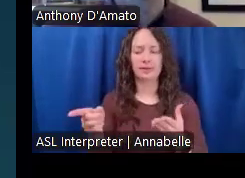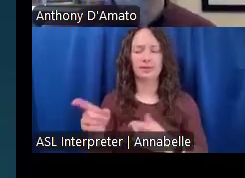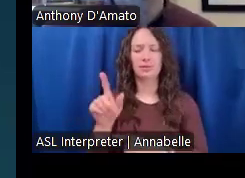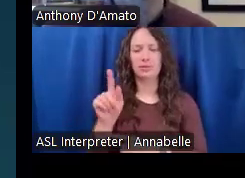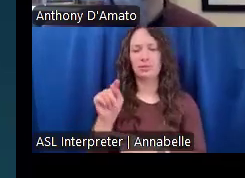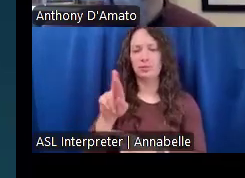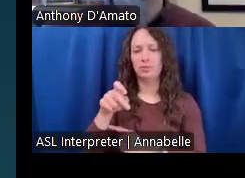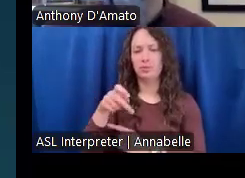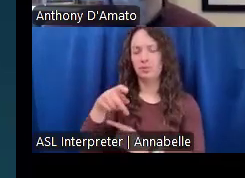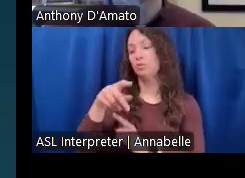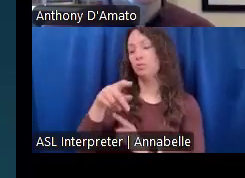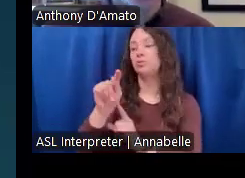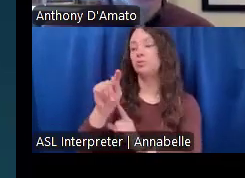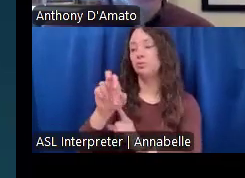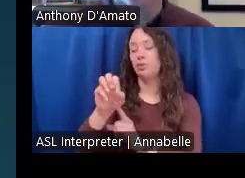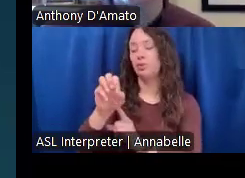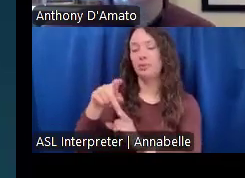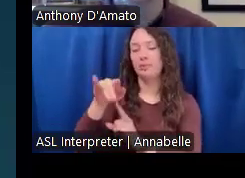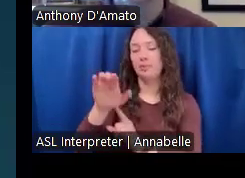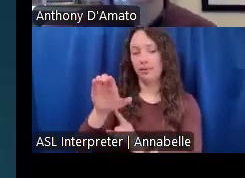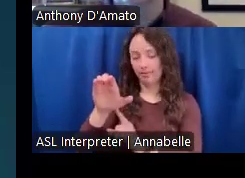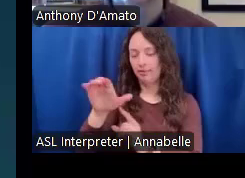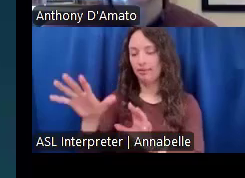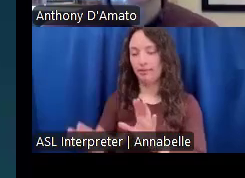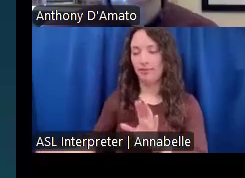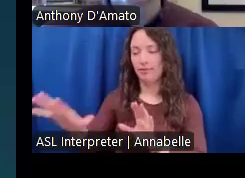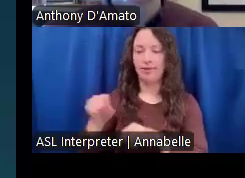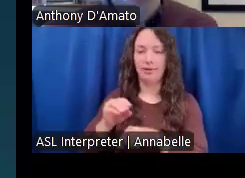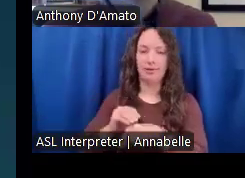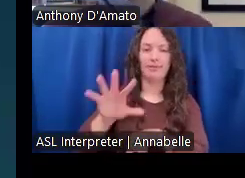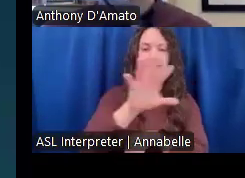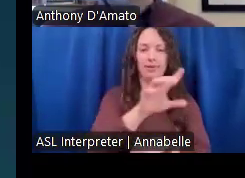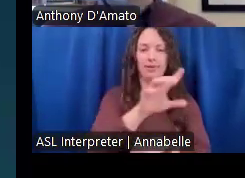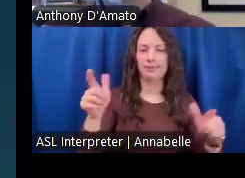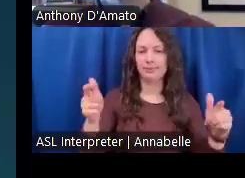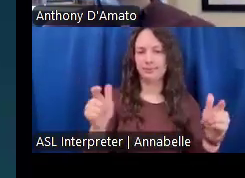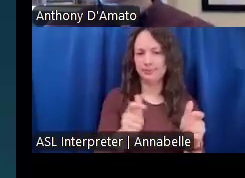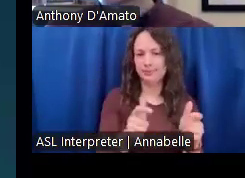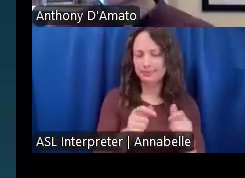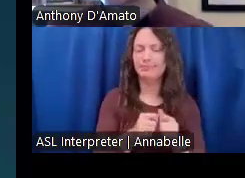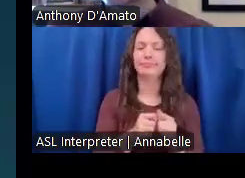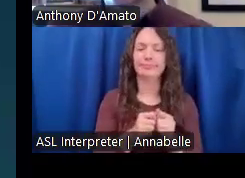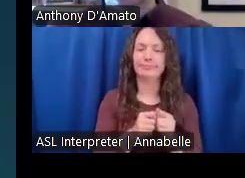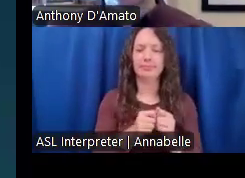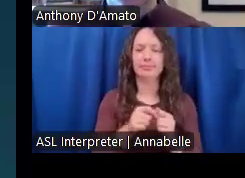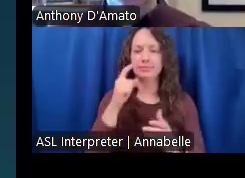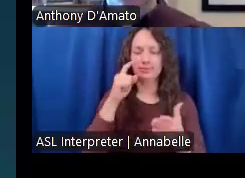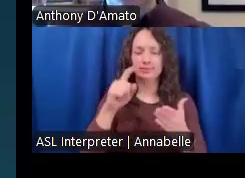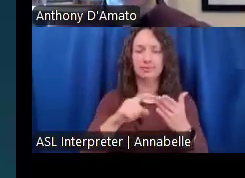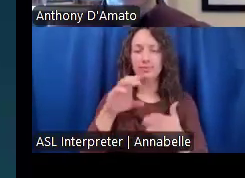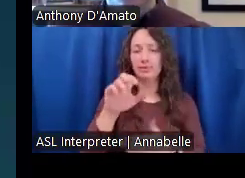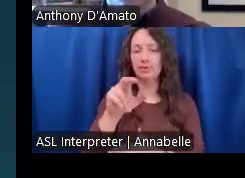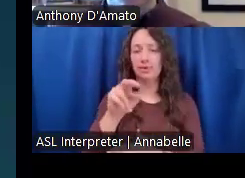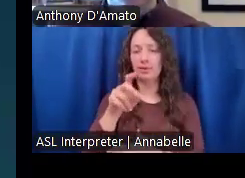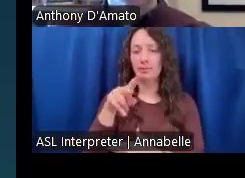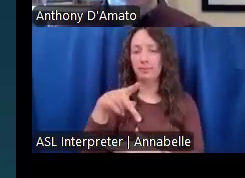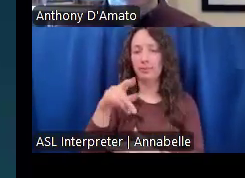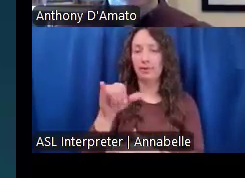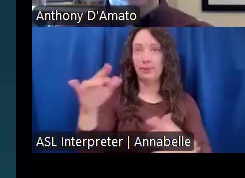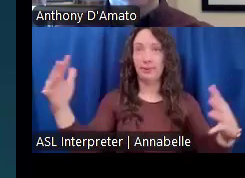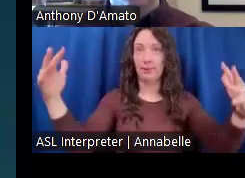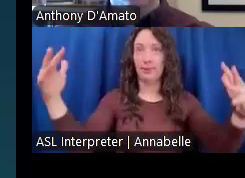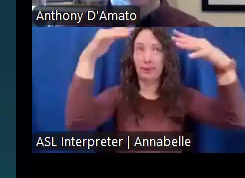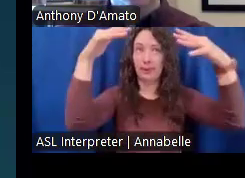population declines. But we also noticed when we did a lot of canopy openings, both in bottomlands and in hardwoods, we found